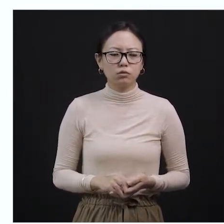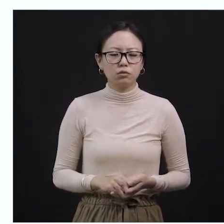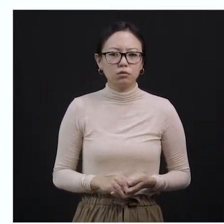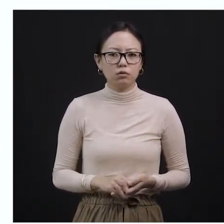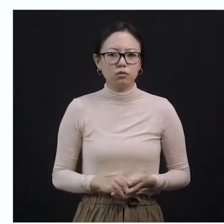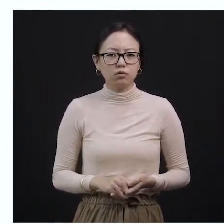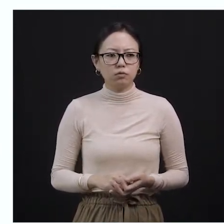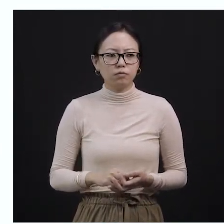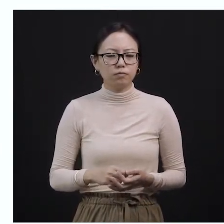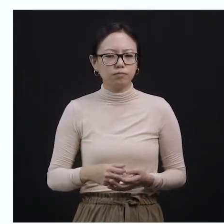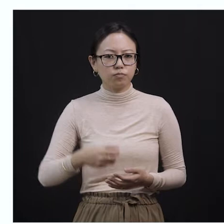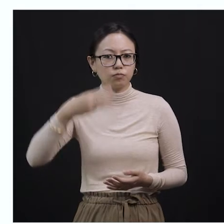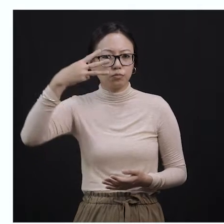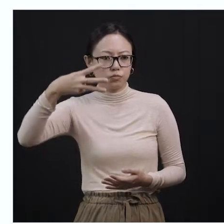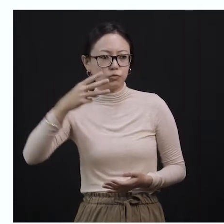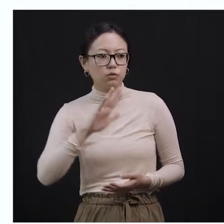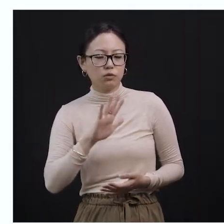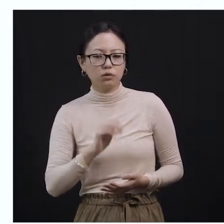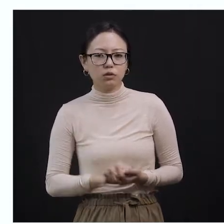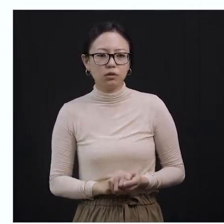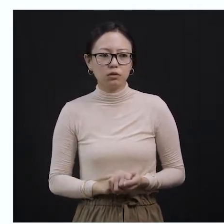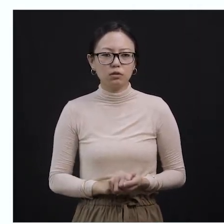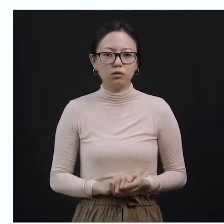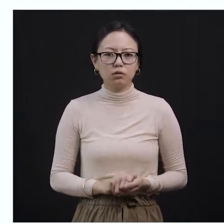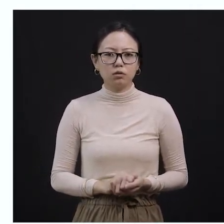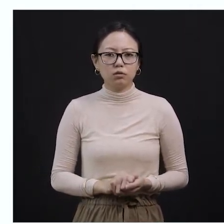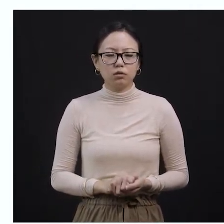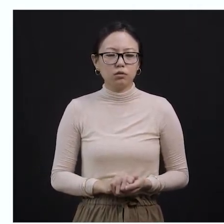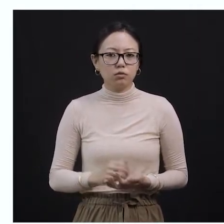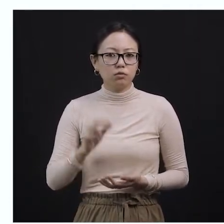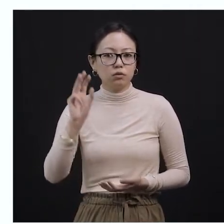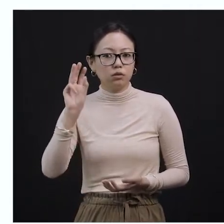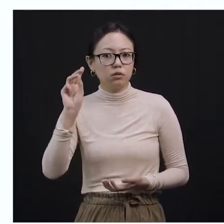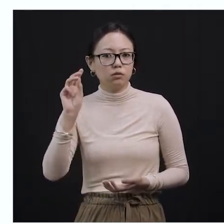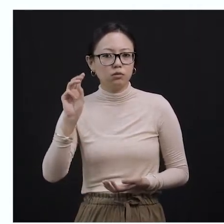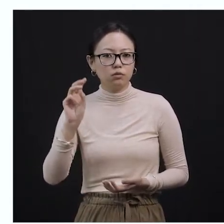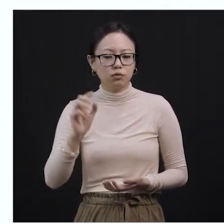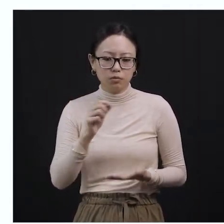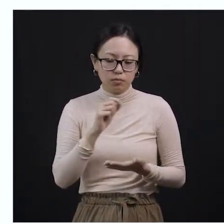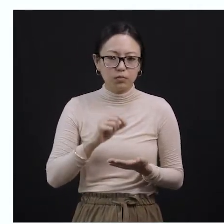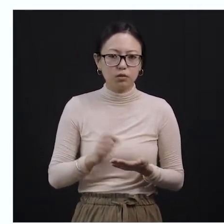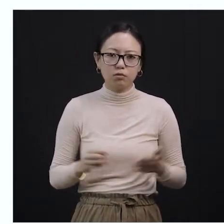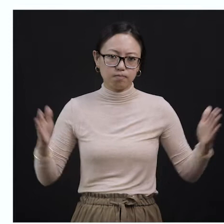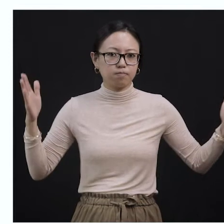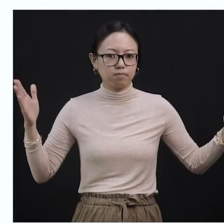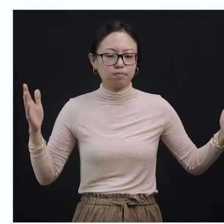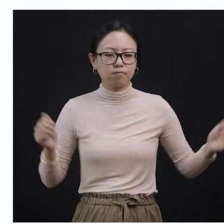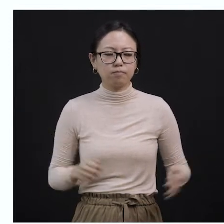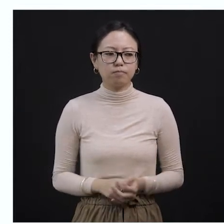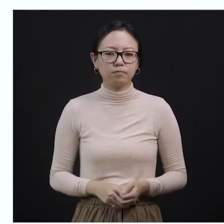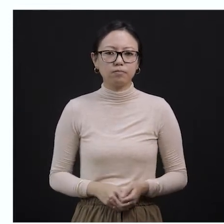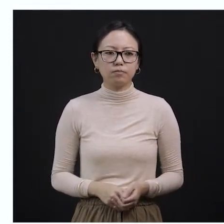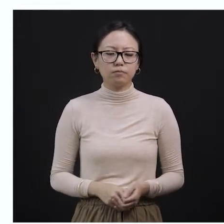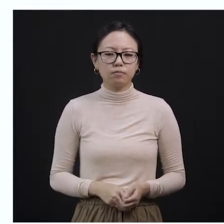3, we can visualize that number 3 is the longest. All right, children? Number 3